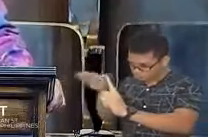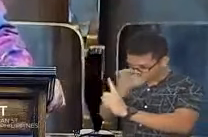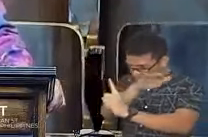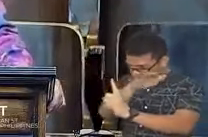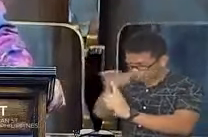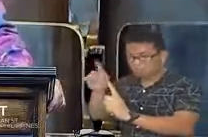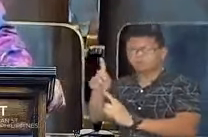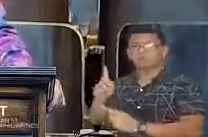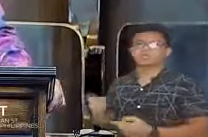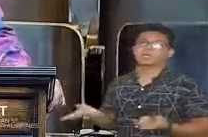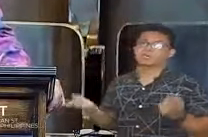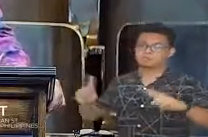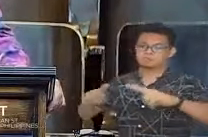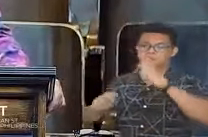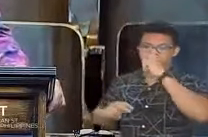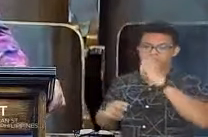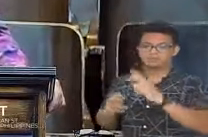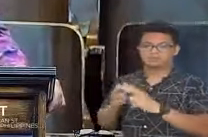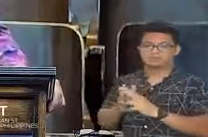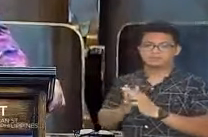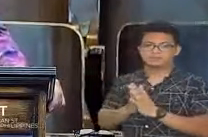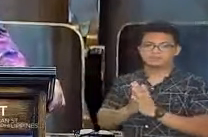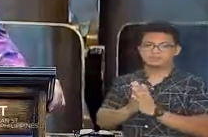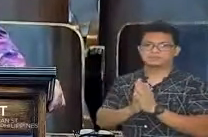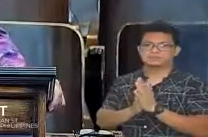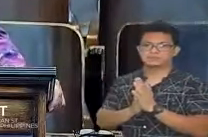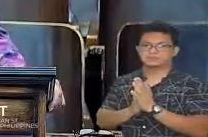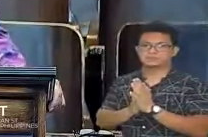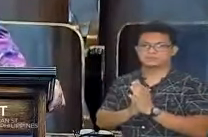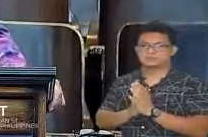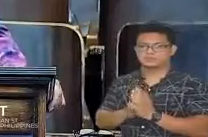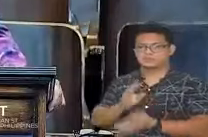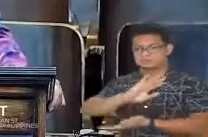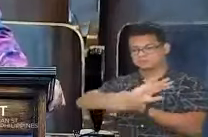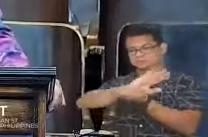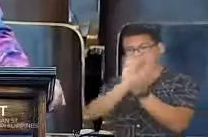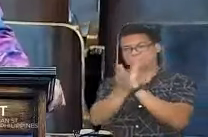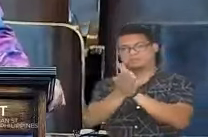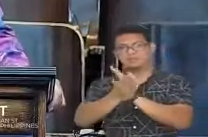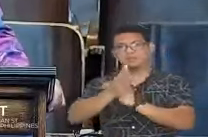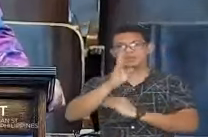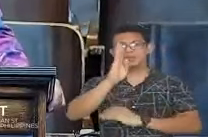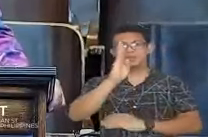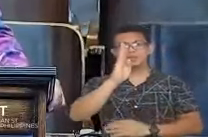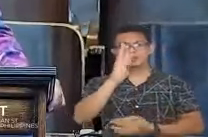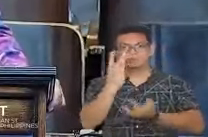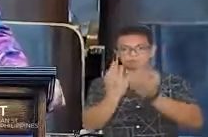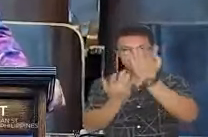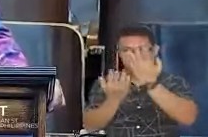Kung gana lang, hindi mo ragawa. Kausa ka lang, okay lang. Pero kung sige kang balik-balik, ana,